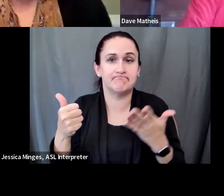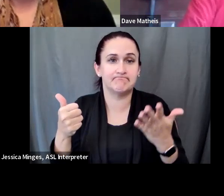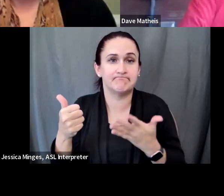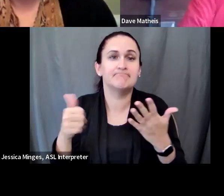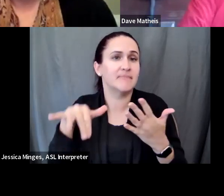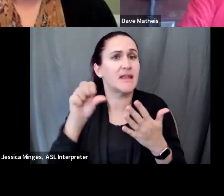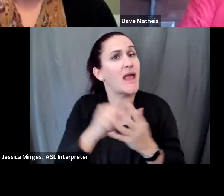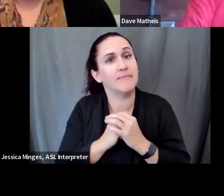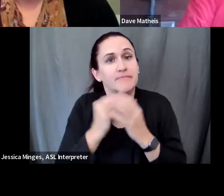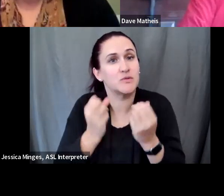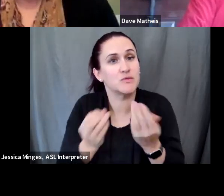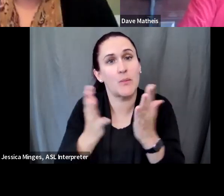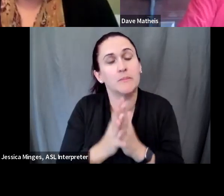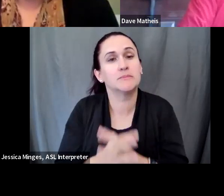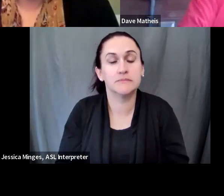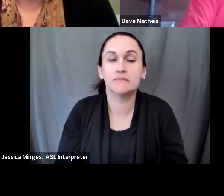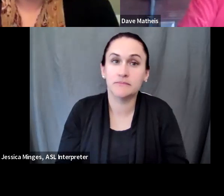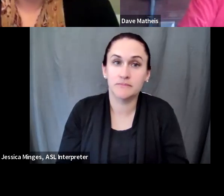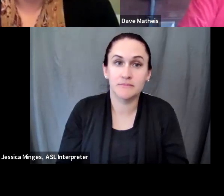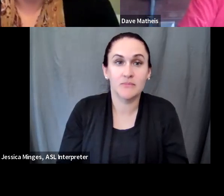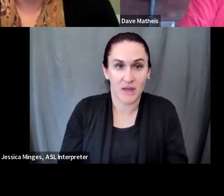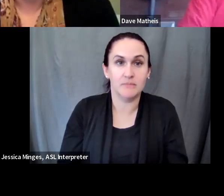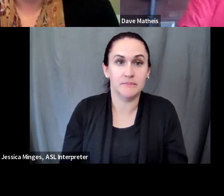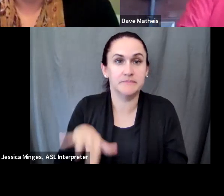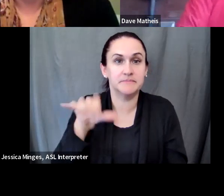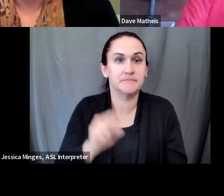Yes, so yeah.